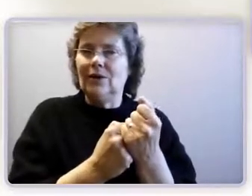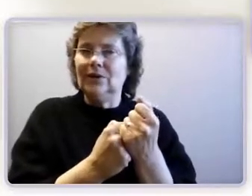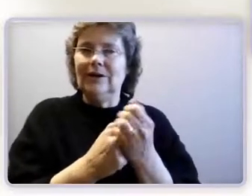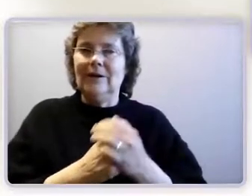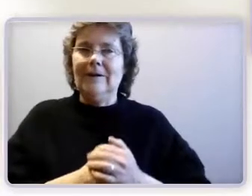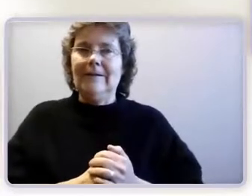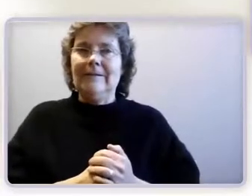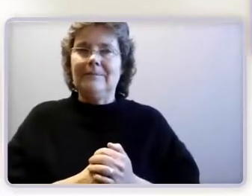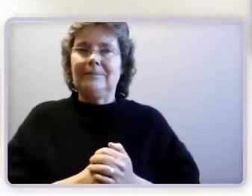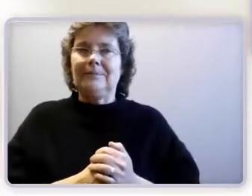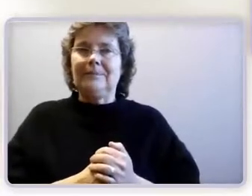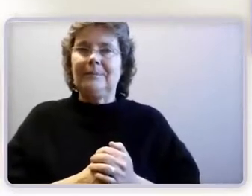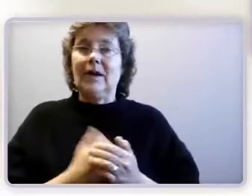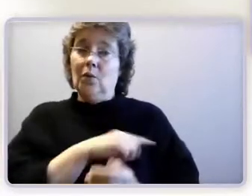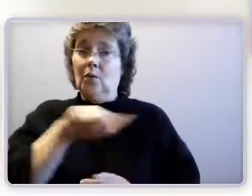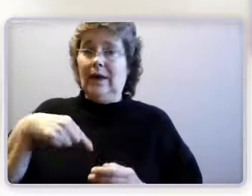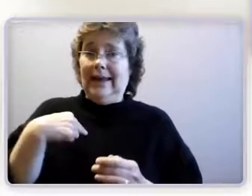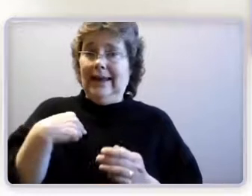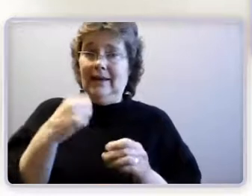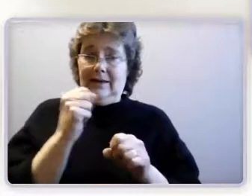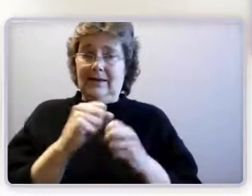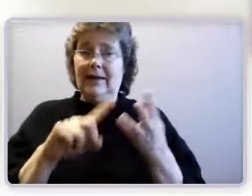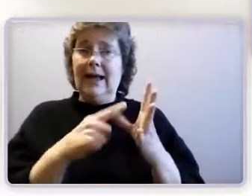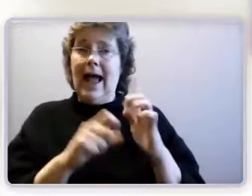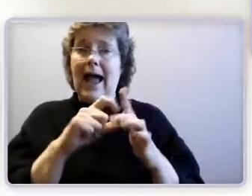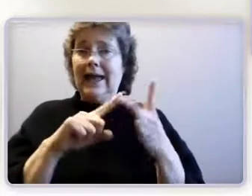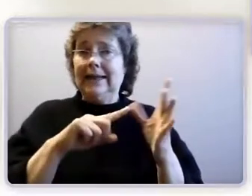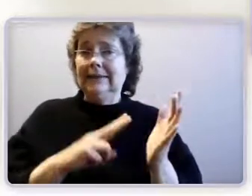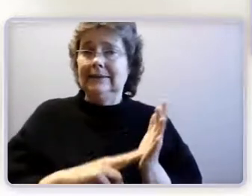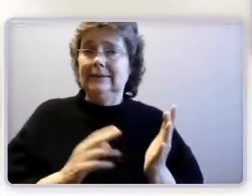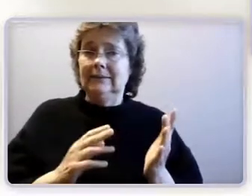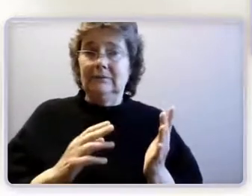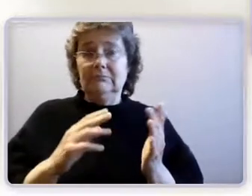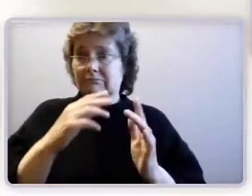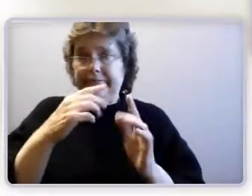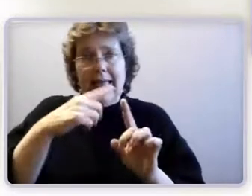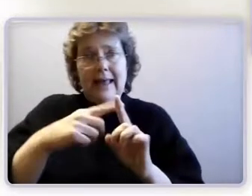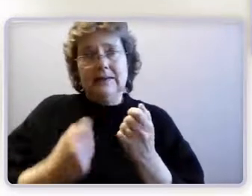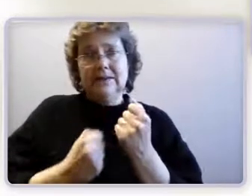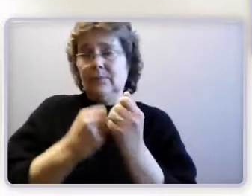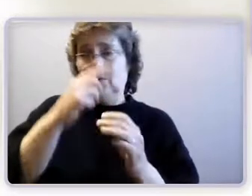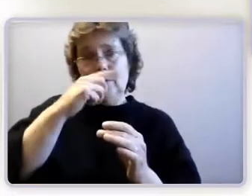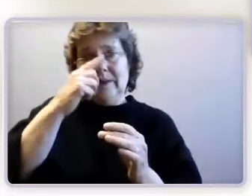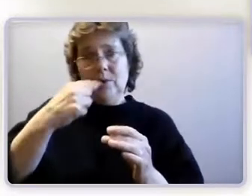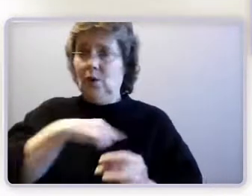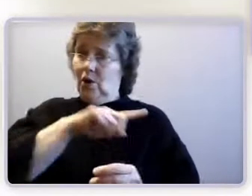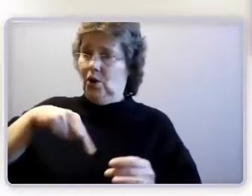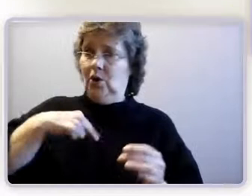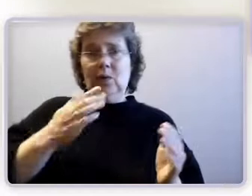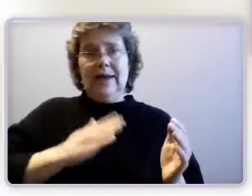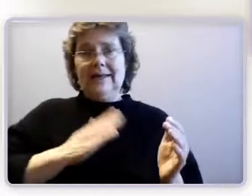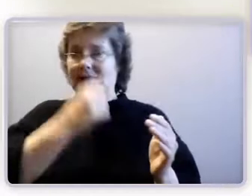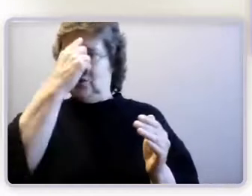we as guardians and also support people need to think about how they can provide that person